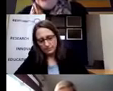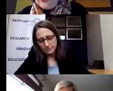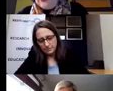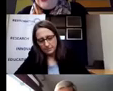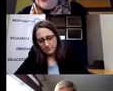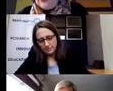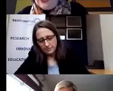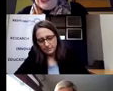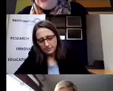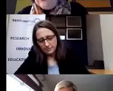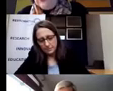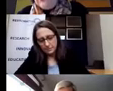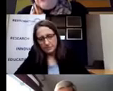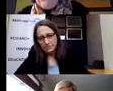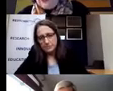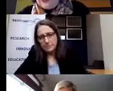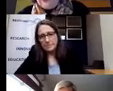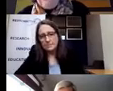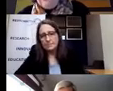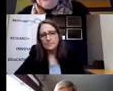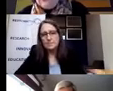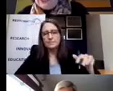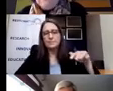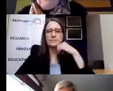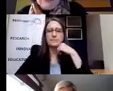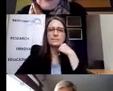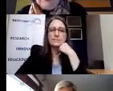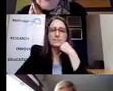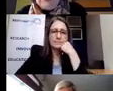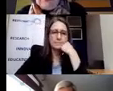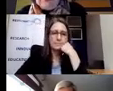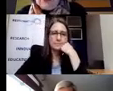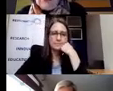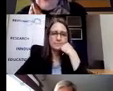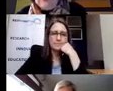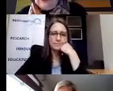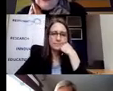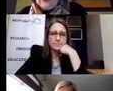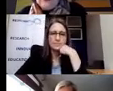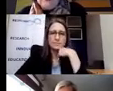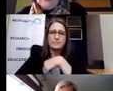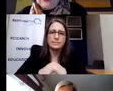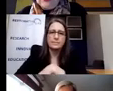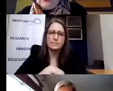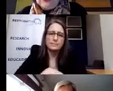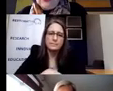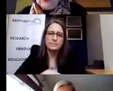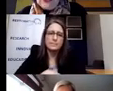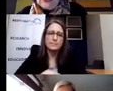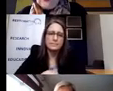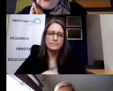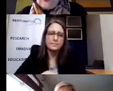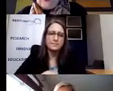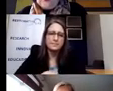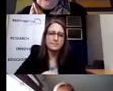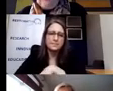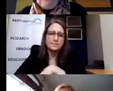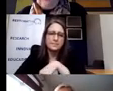could relate to. And then what I often do is I invite them. You know, I've already started the process, and